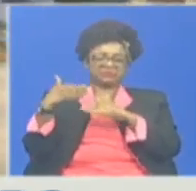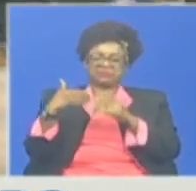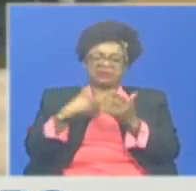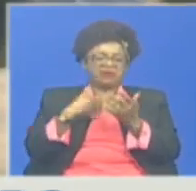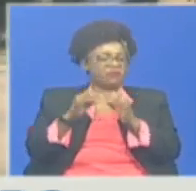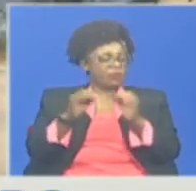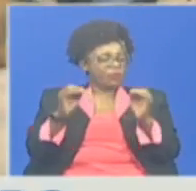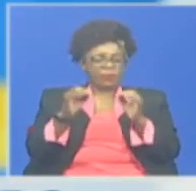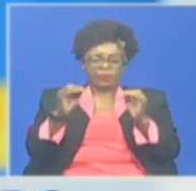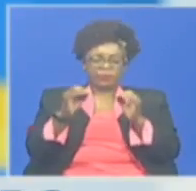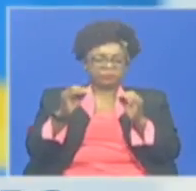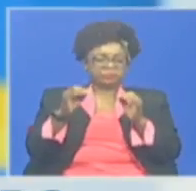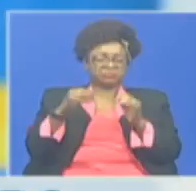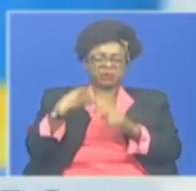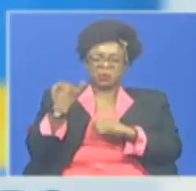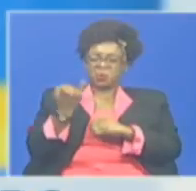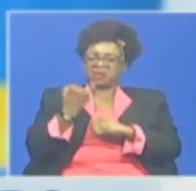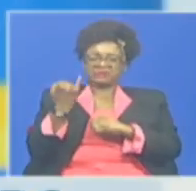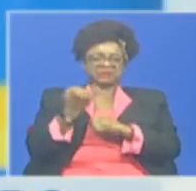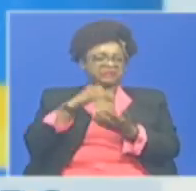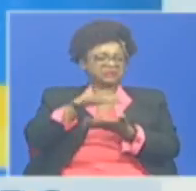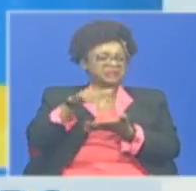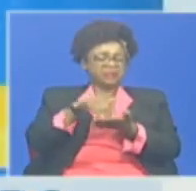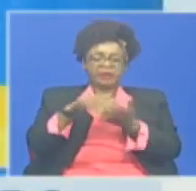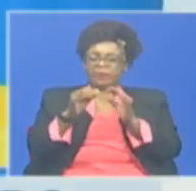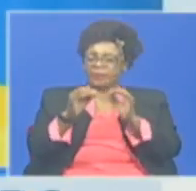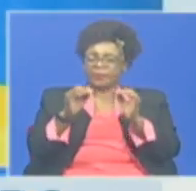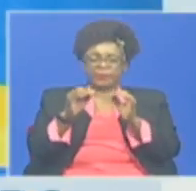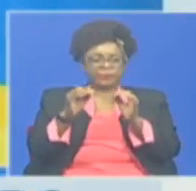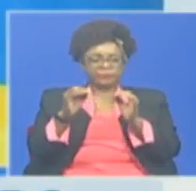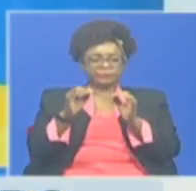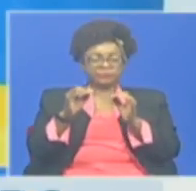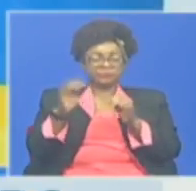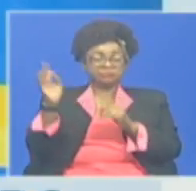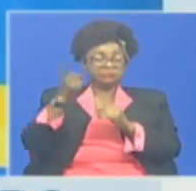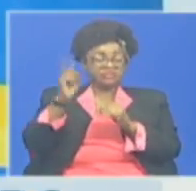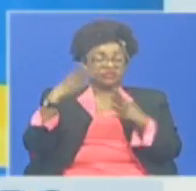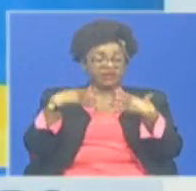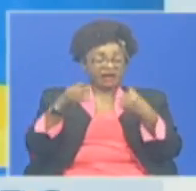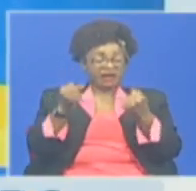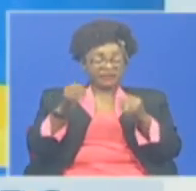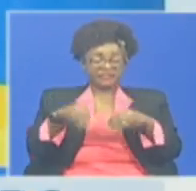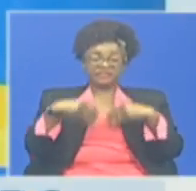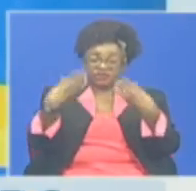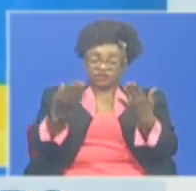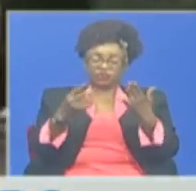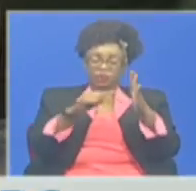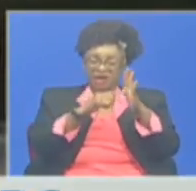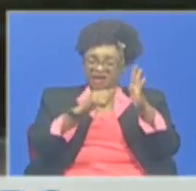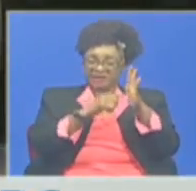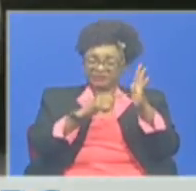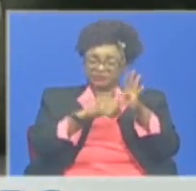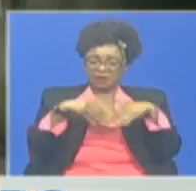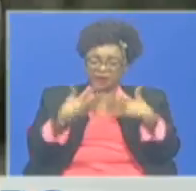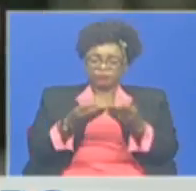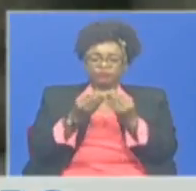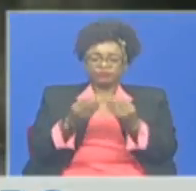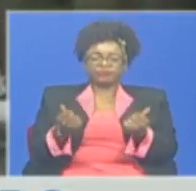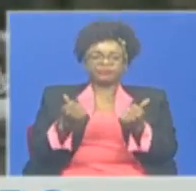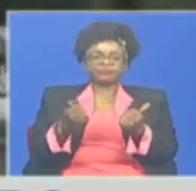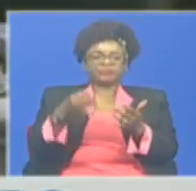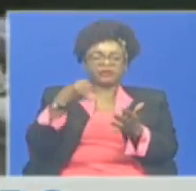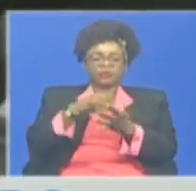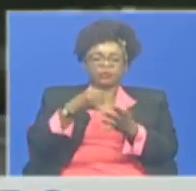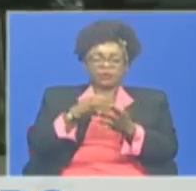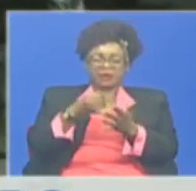quarantine facility. And despite the Ministry of Health issuing guidelines on how to beat the virus, including a containment in 4